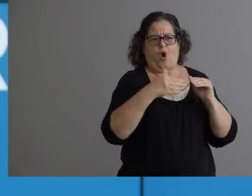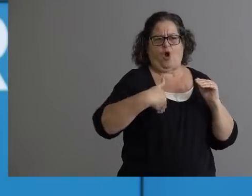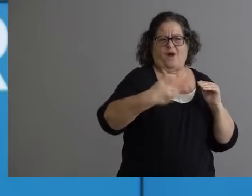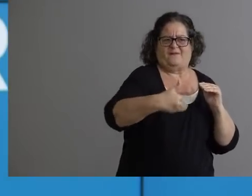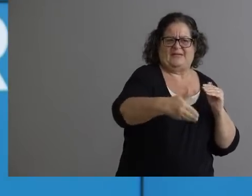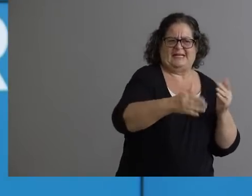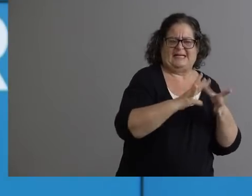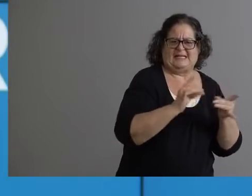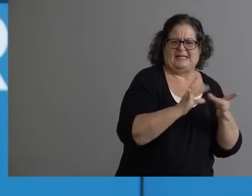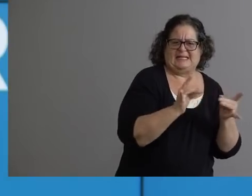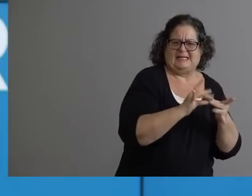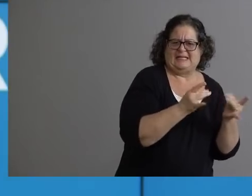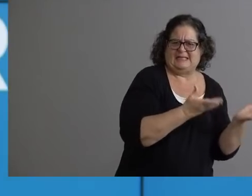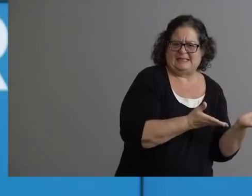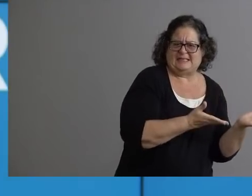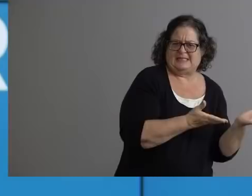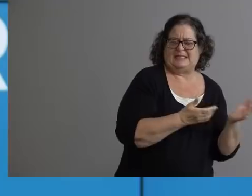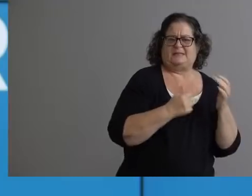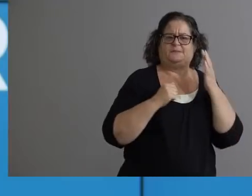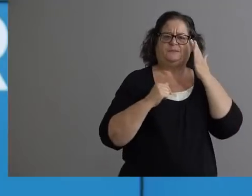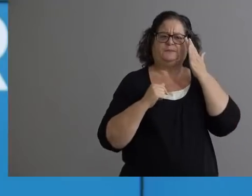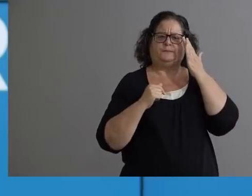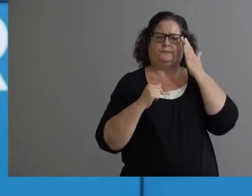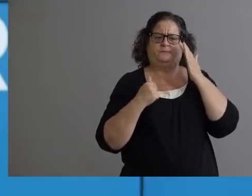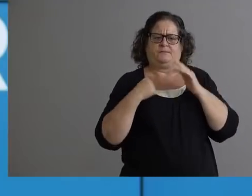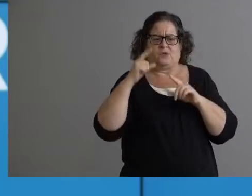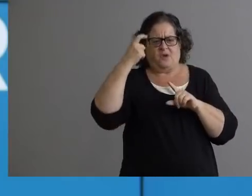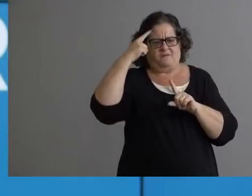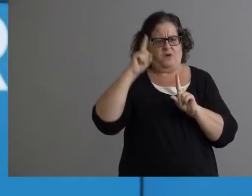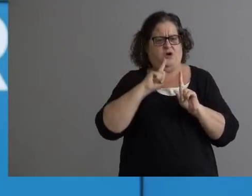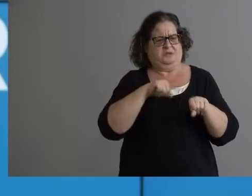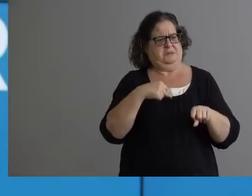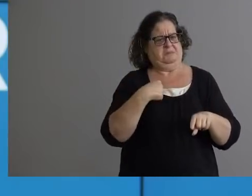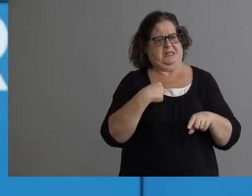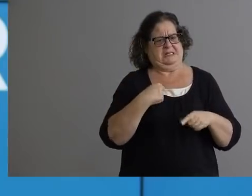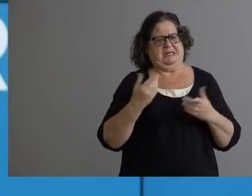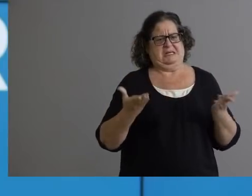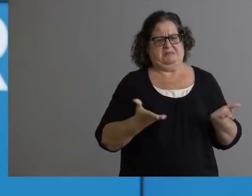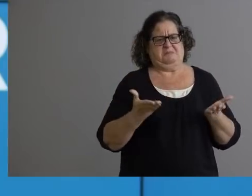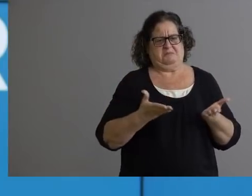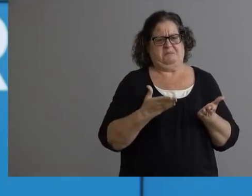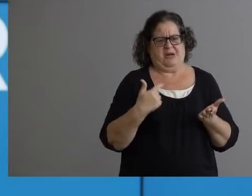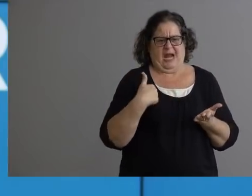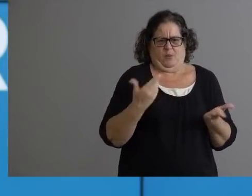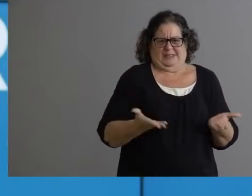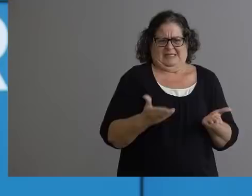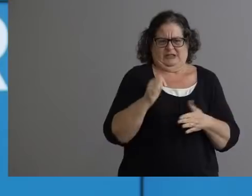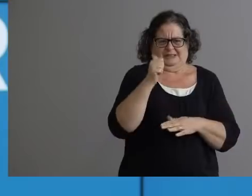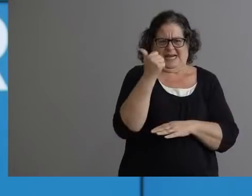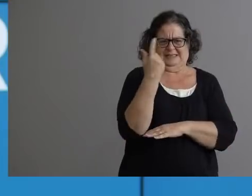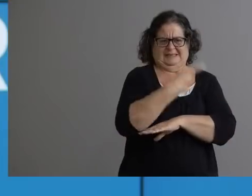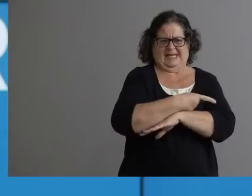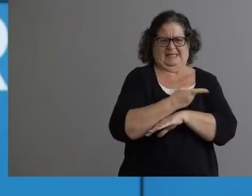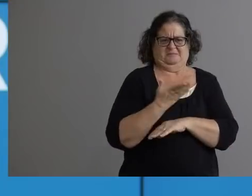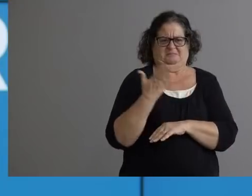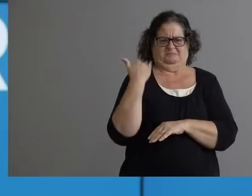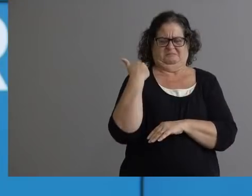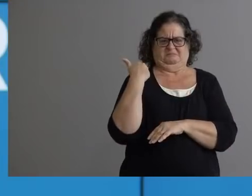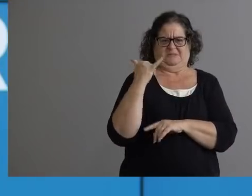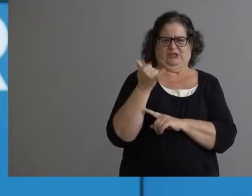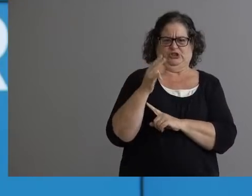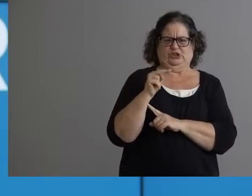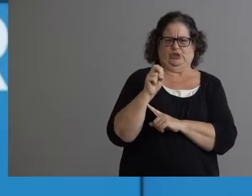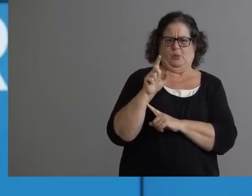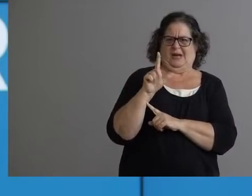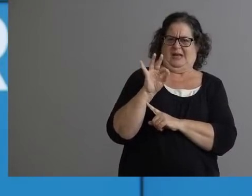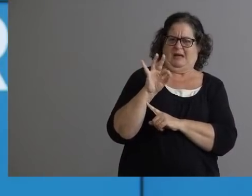from me. I was here 10 days ago talking about COVID-19, which was June 29th. I was in front of all of